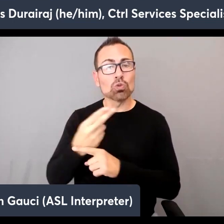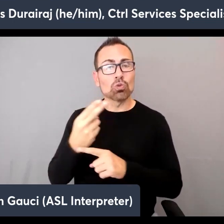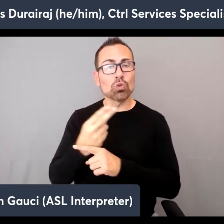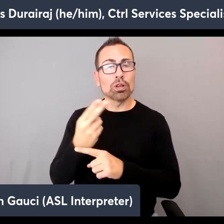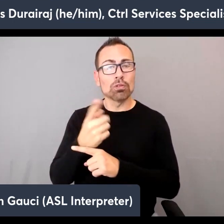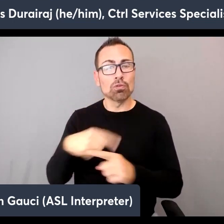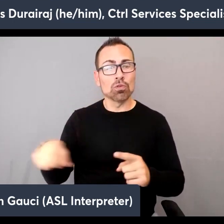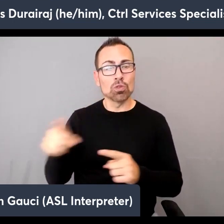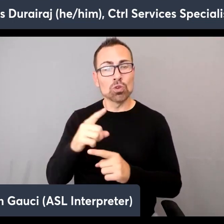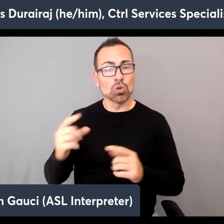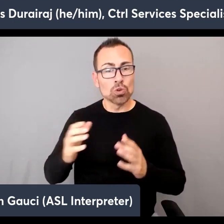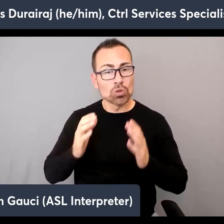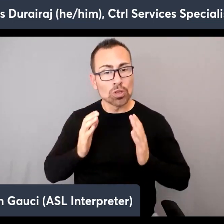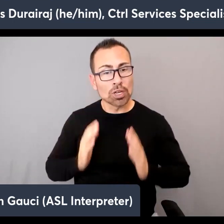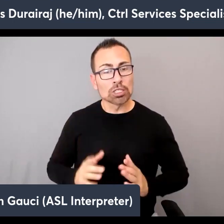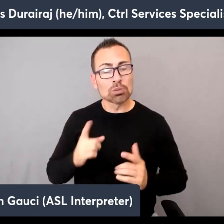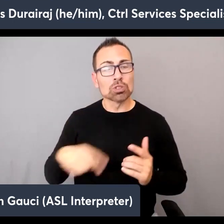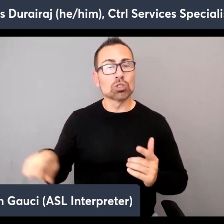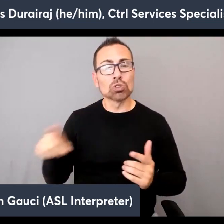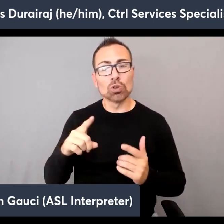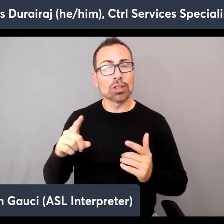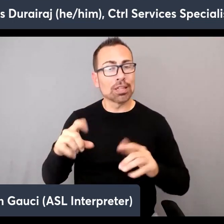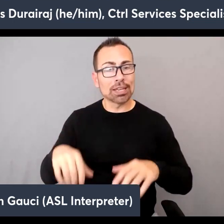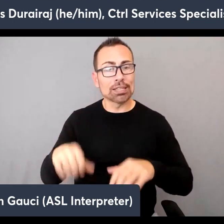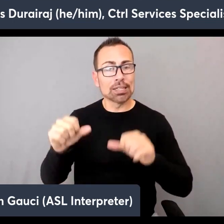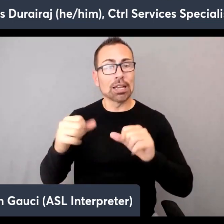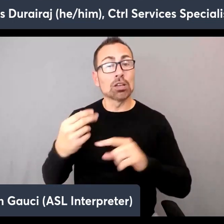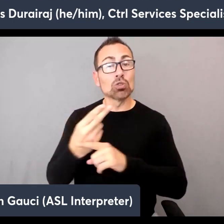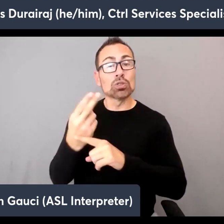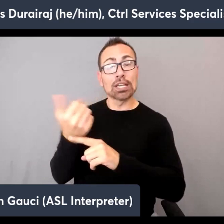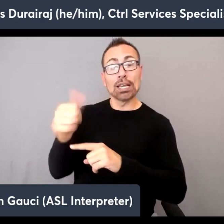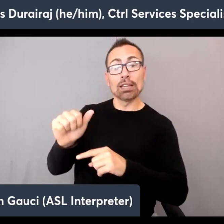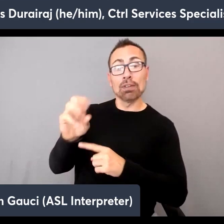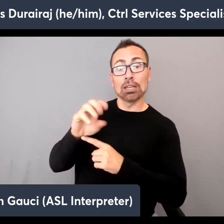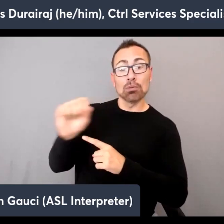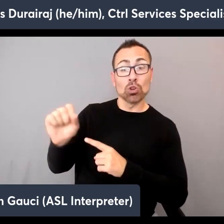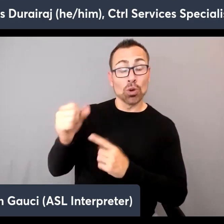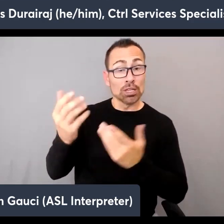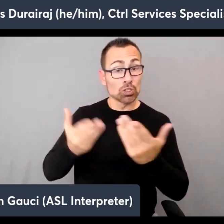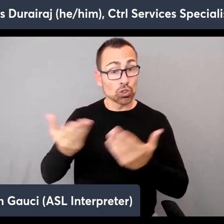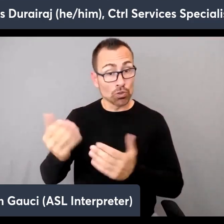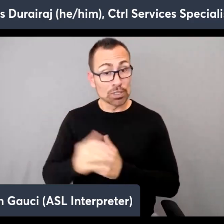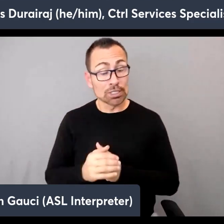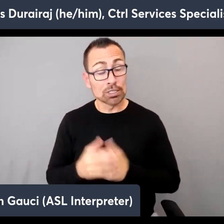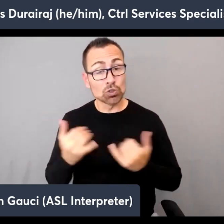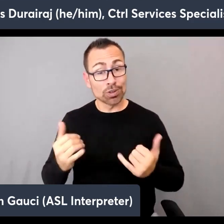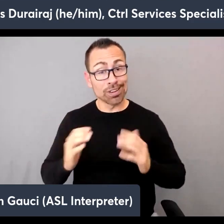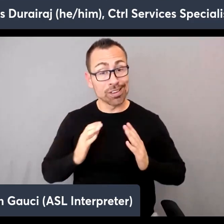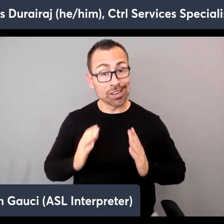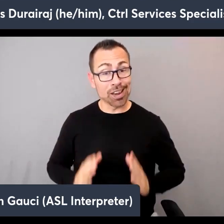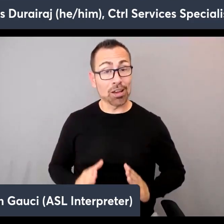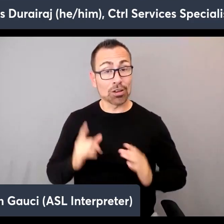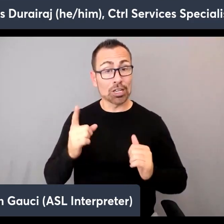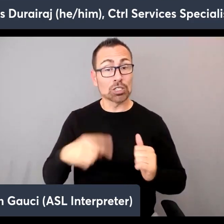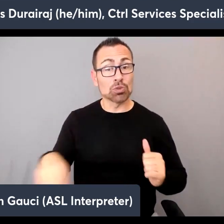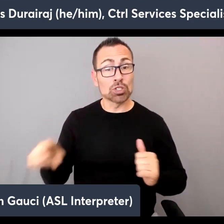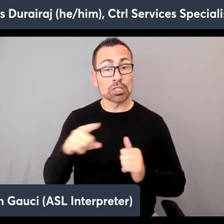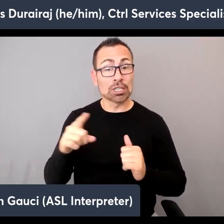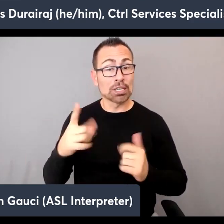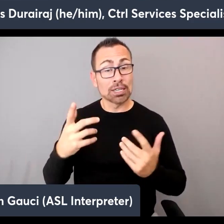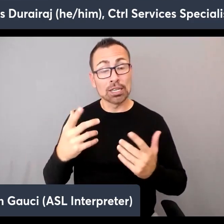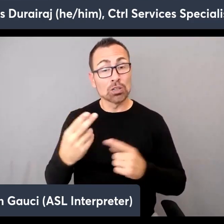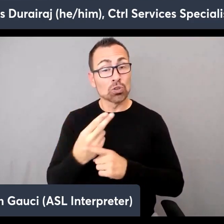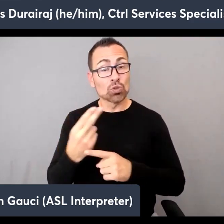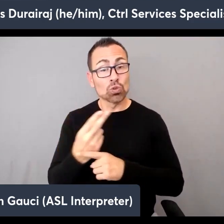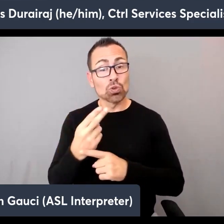to start using any AWS service significantly, right? So customers can now, by enabling these controls, by basically